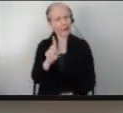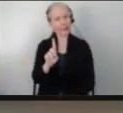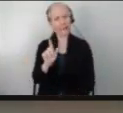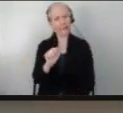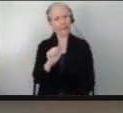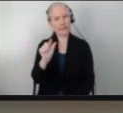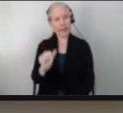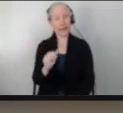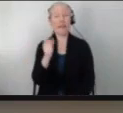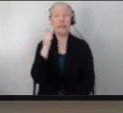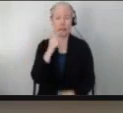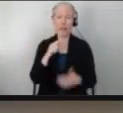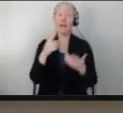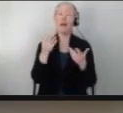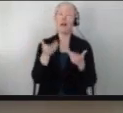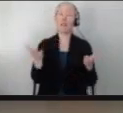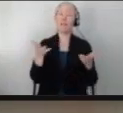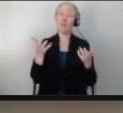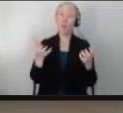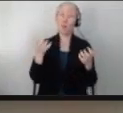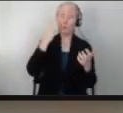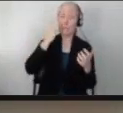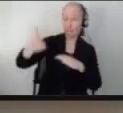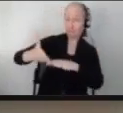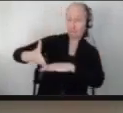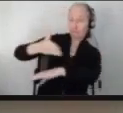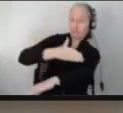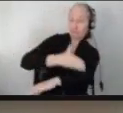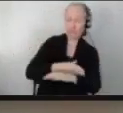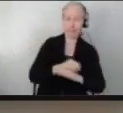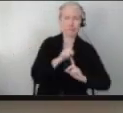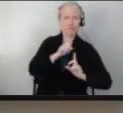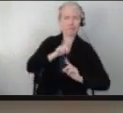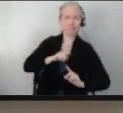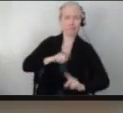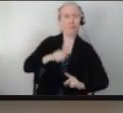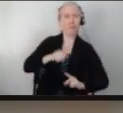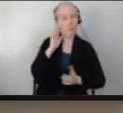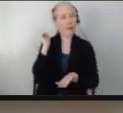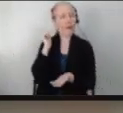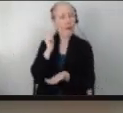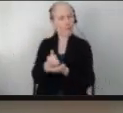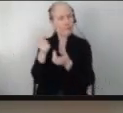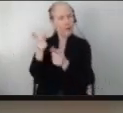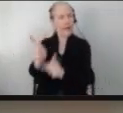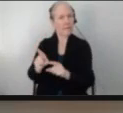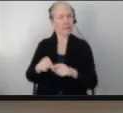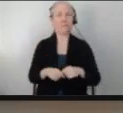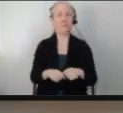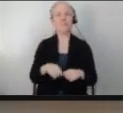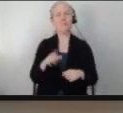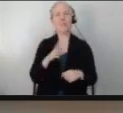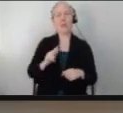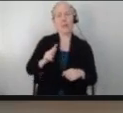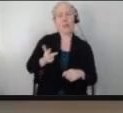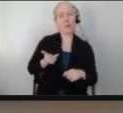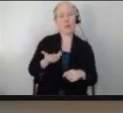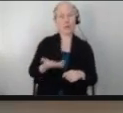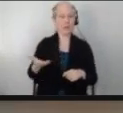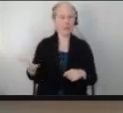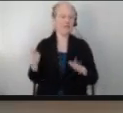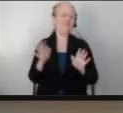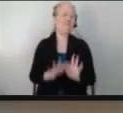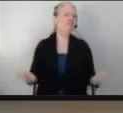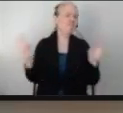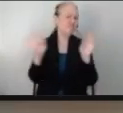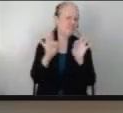to see. It will help implement that. And then the third thing, I think this is really important. Again, humans tend